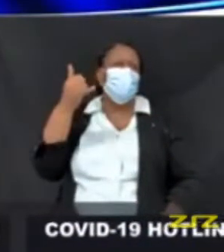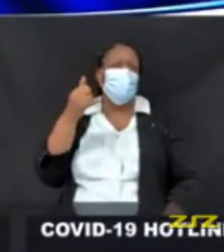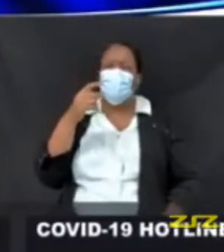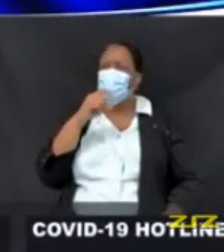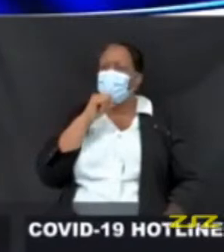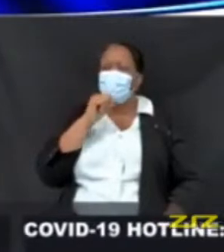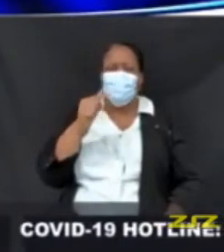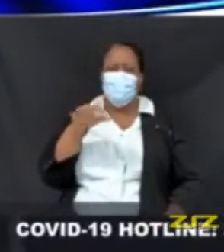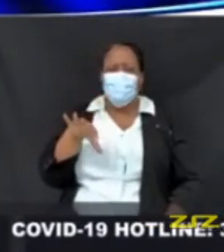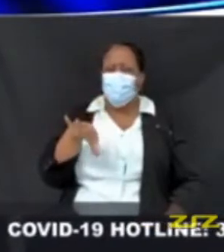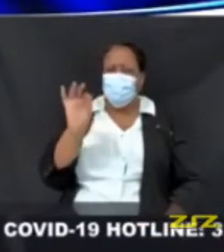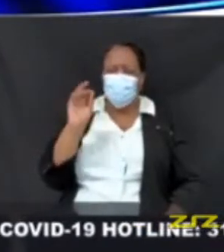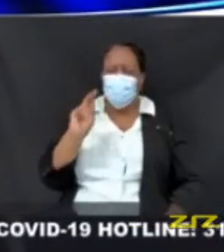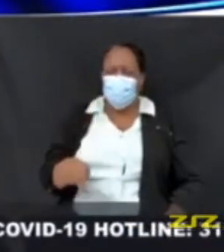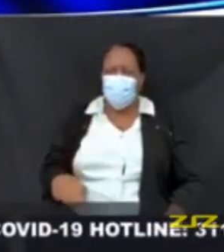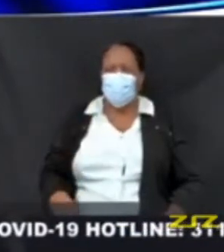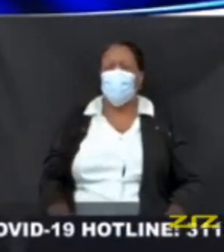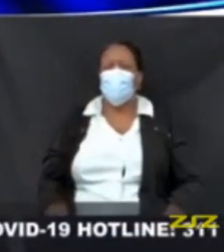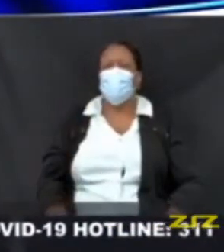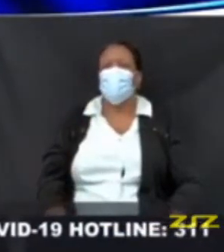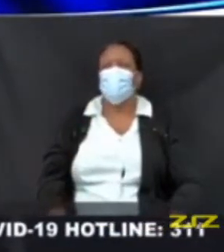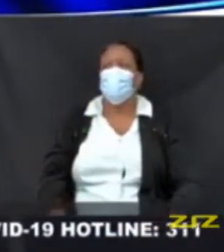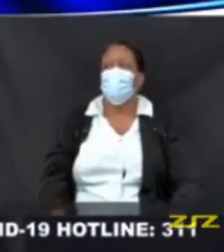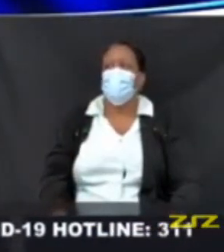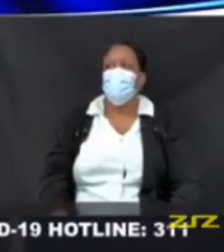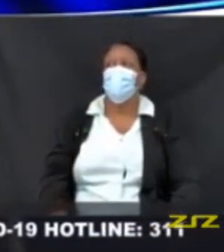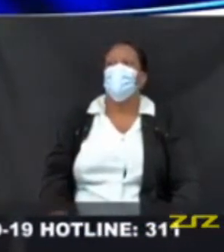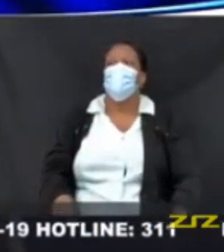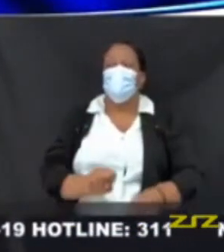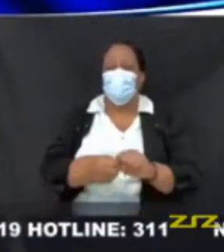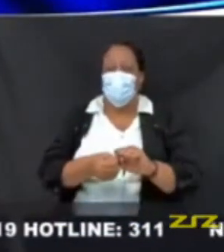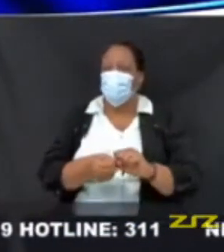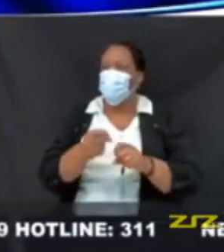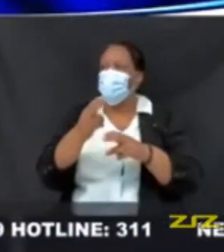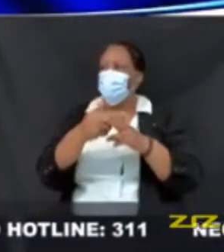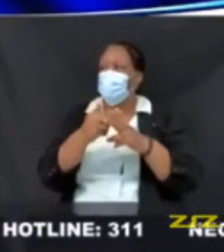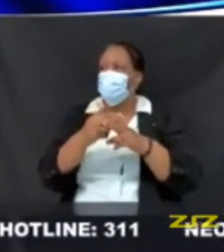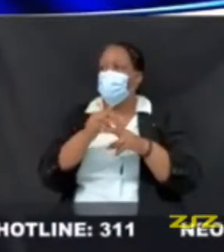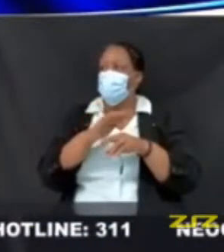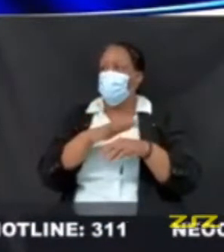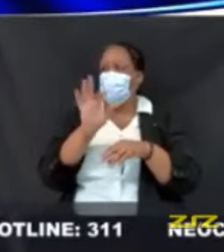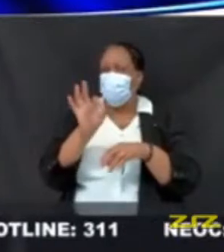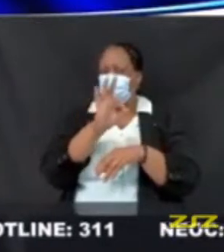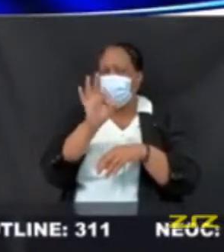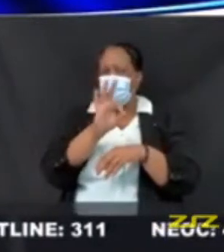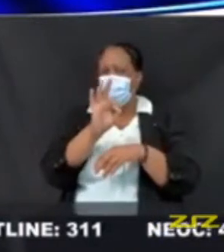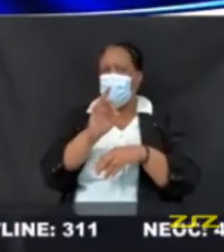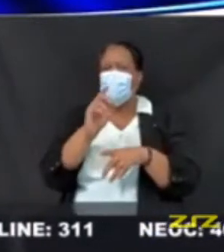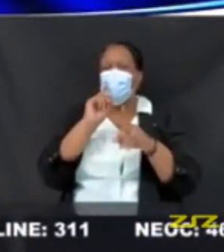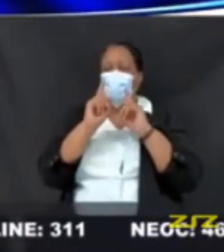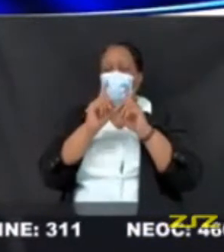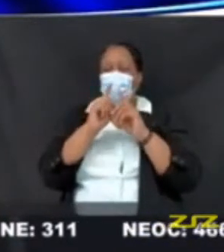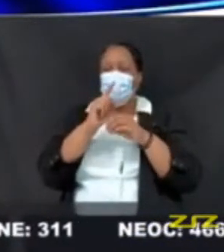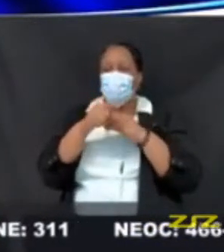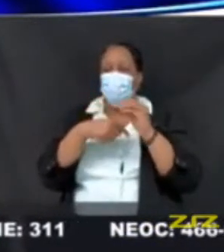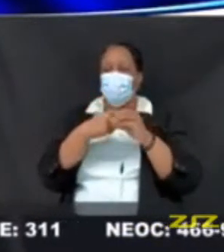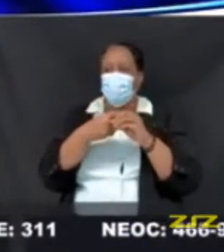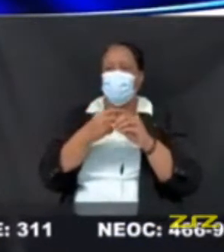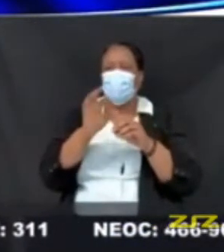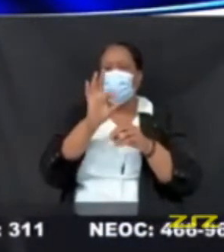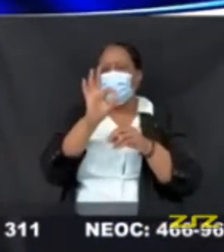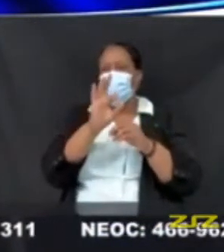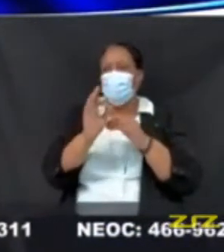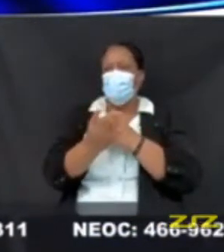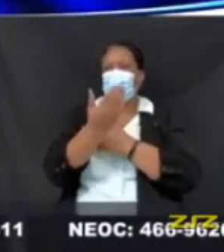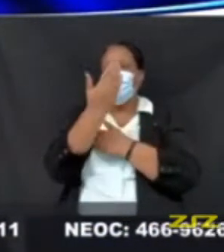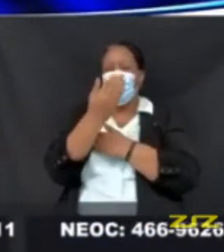getting someone, and so we'll be addressing all of these matters with the key persons on Friday morning. So I want